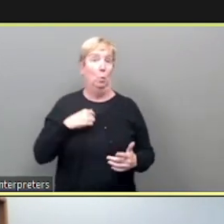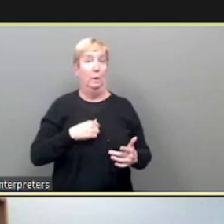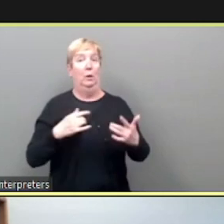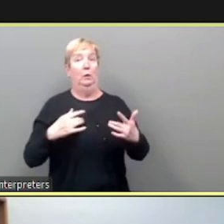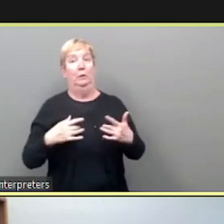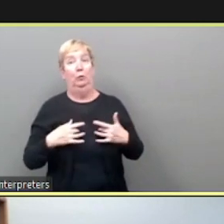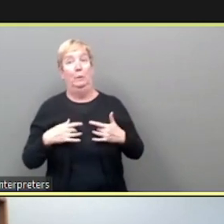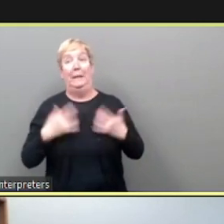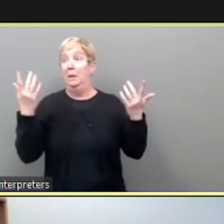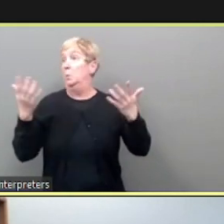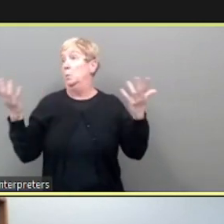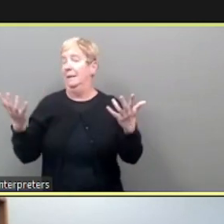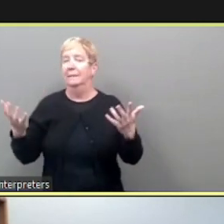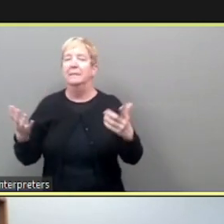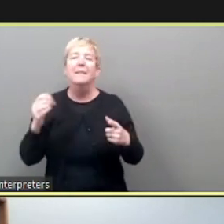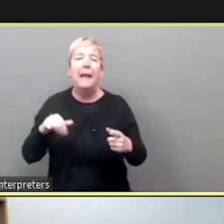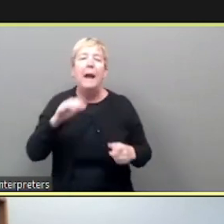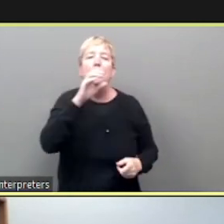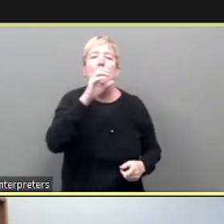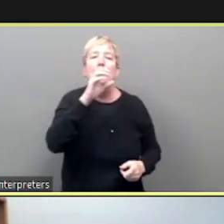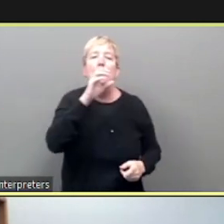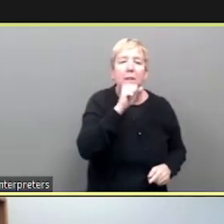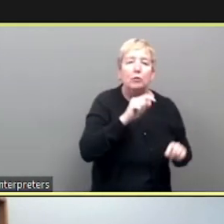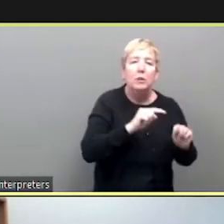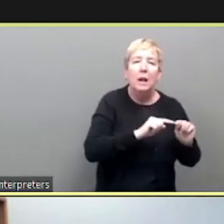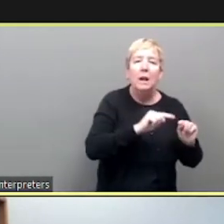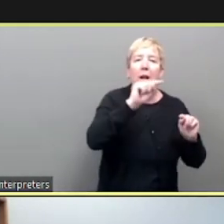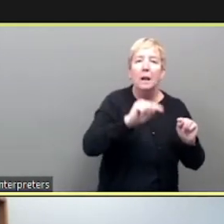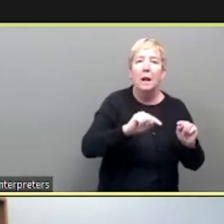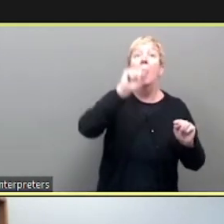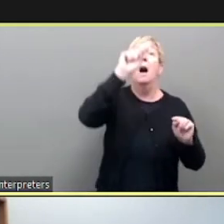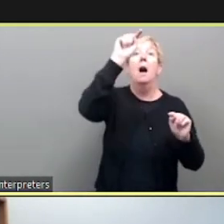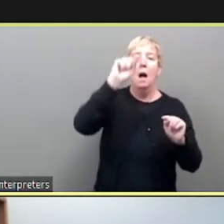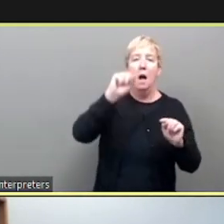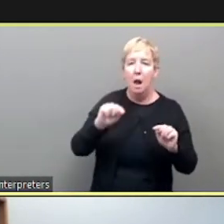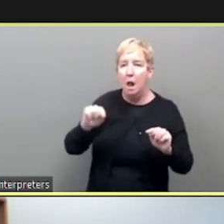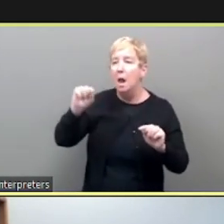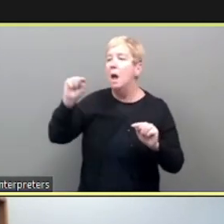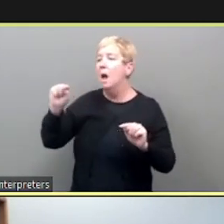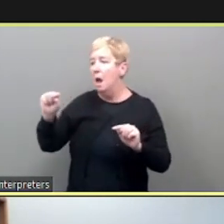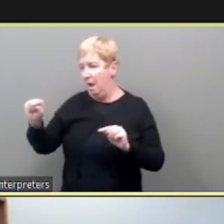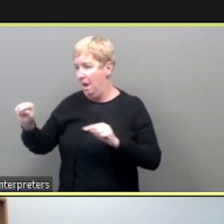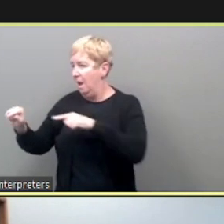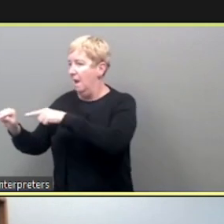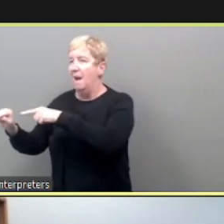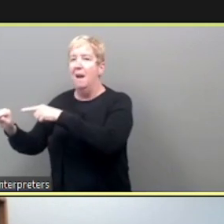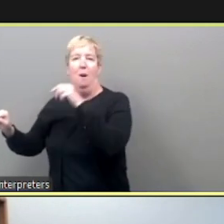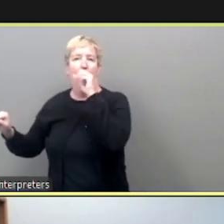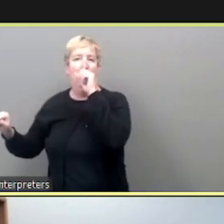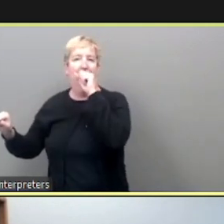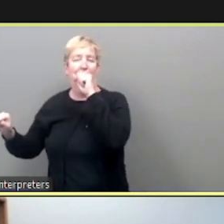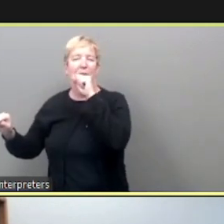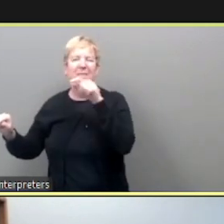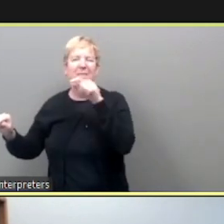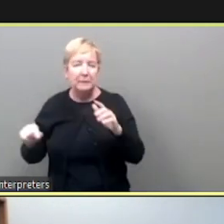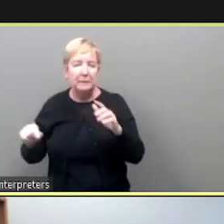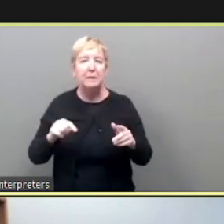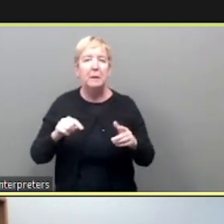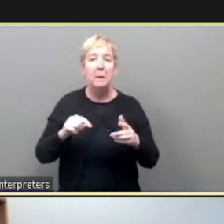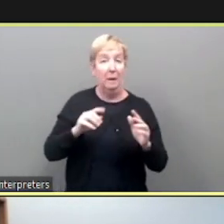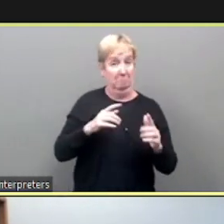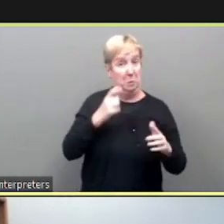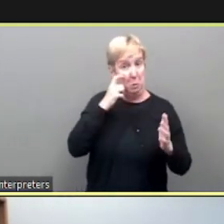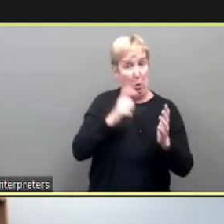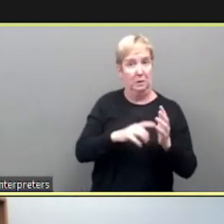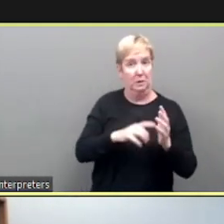orange line. If you follow that along, that is the percent test positivity, which along with that increased volume in testing, we're